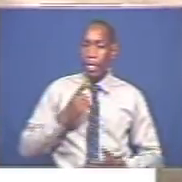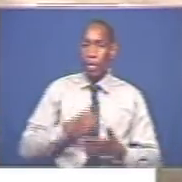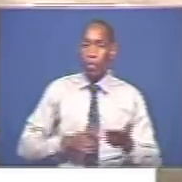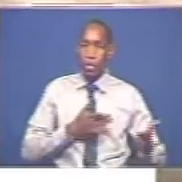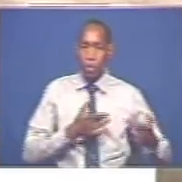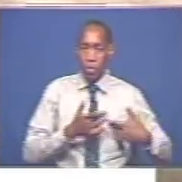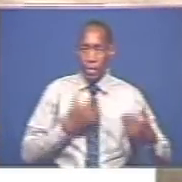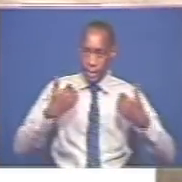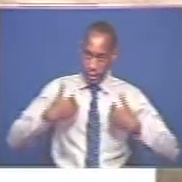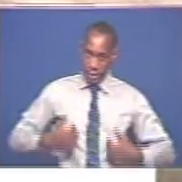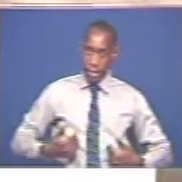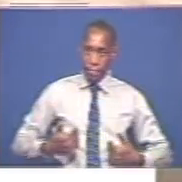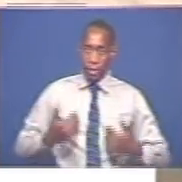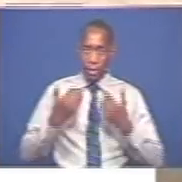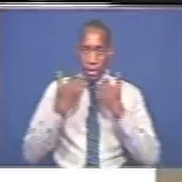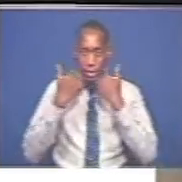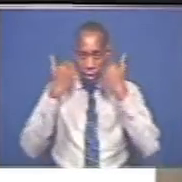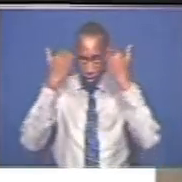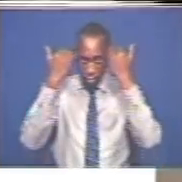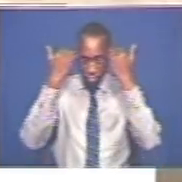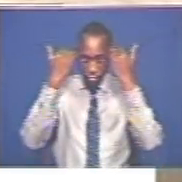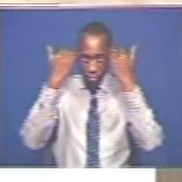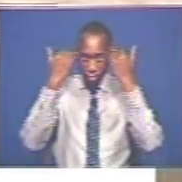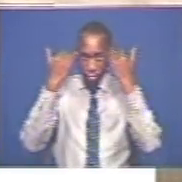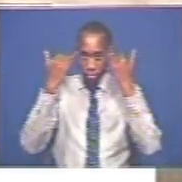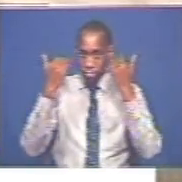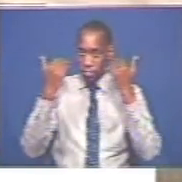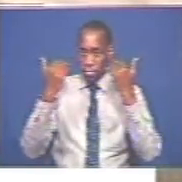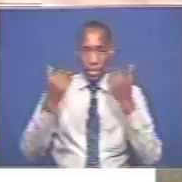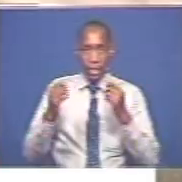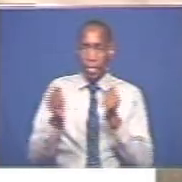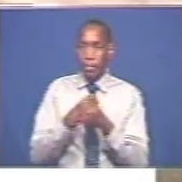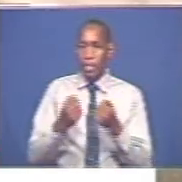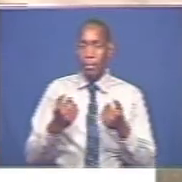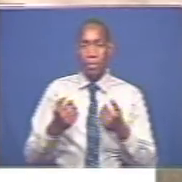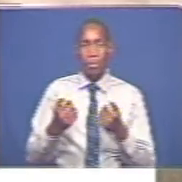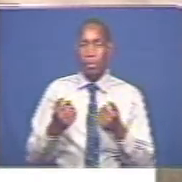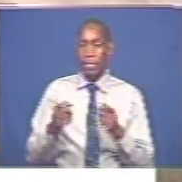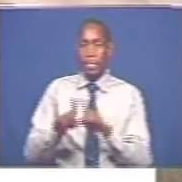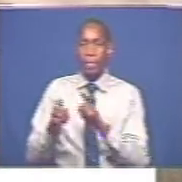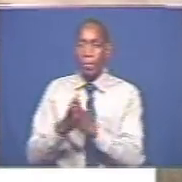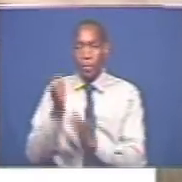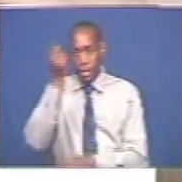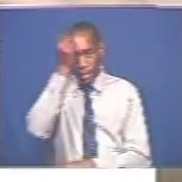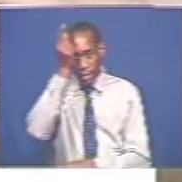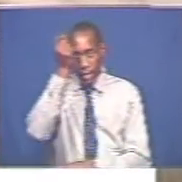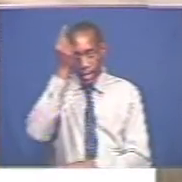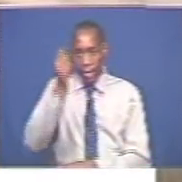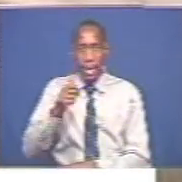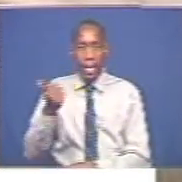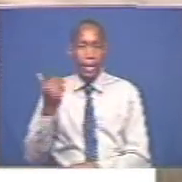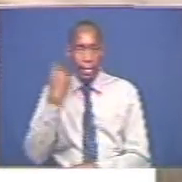So, because depression, you're not pain. Mm-hmm. It's not something one says, I have a headache, mm-hmm. unless the other has